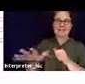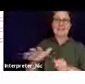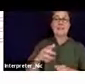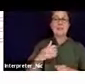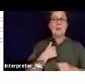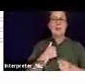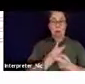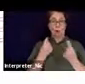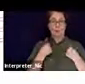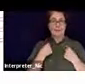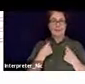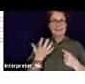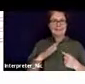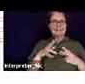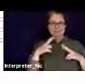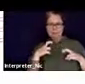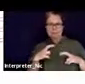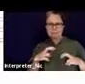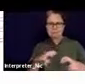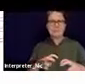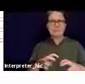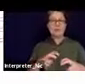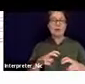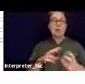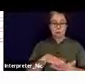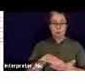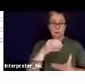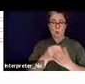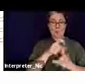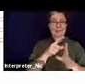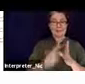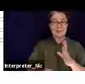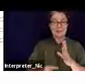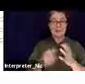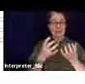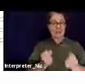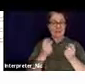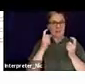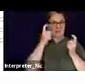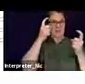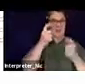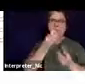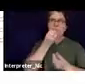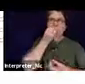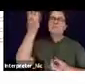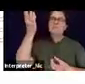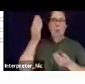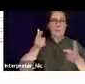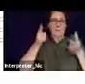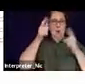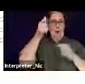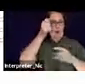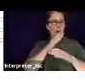that we carried out, what percentage of students with a disability said that they were concerned to inform an employer about their disability?